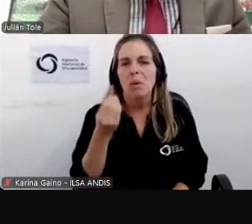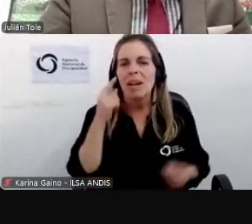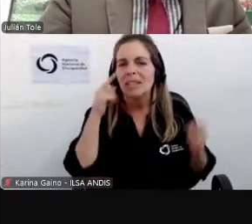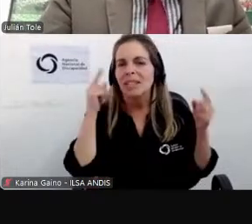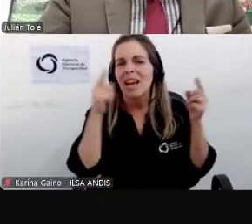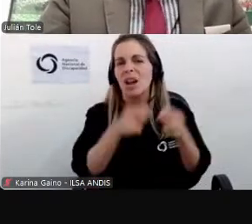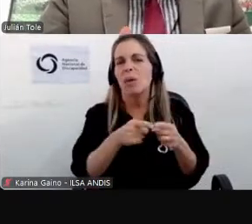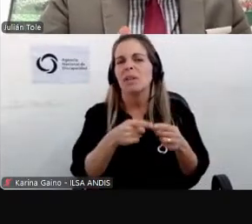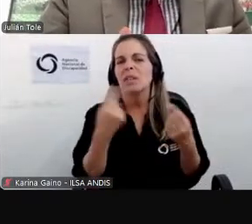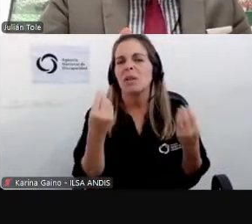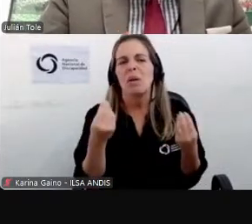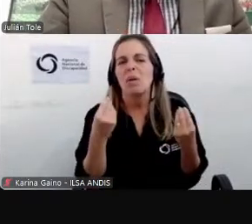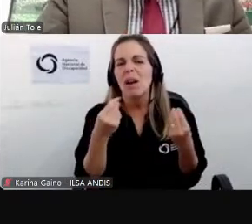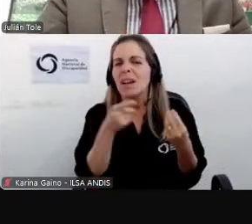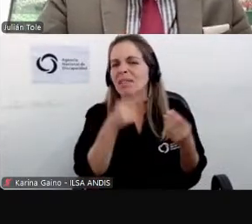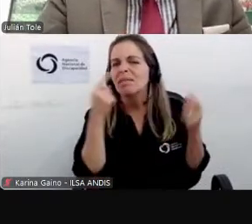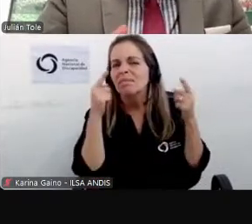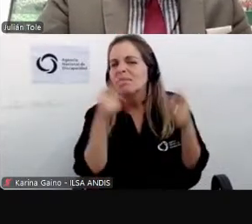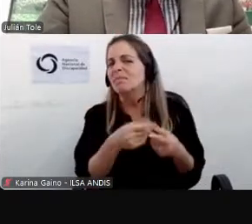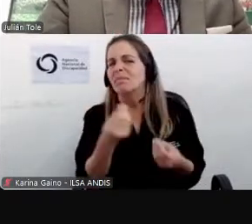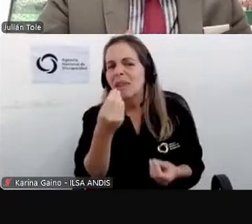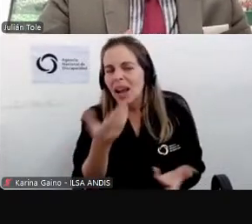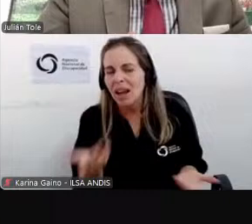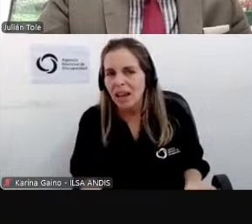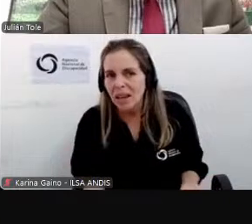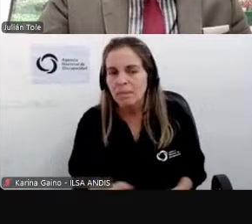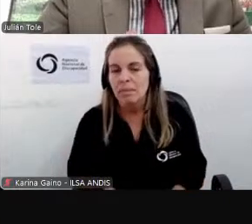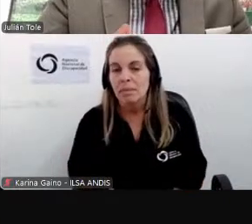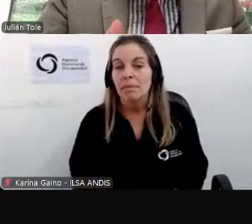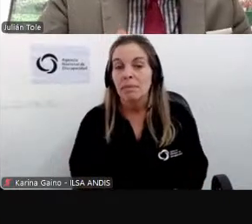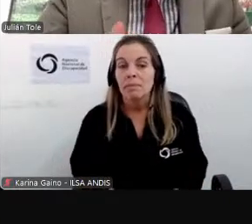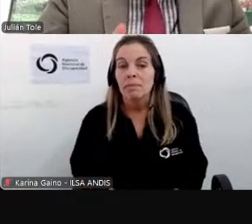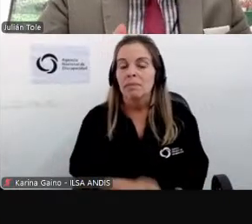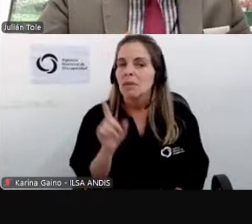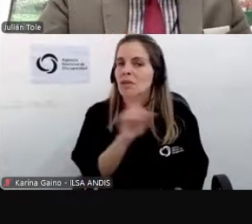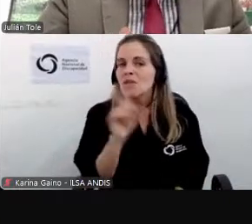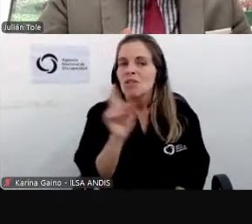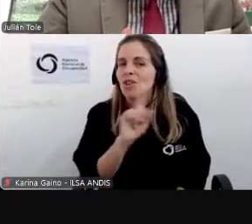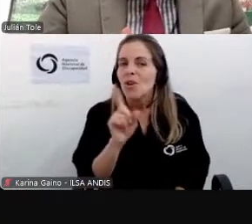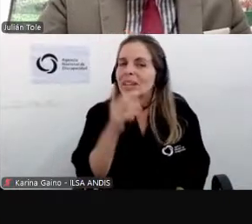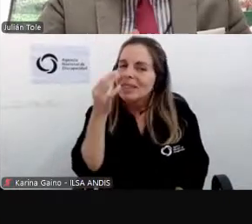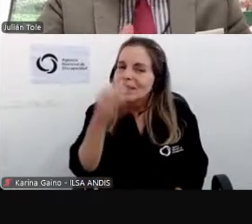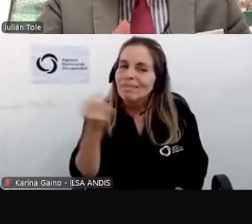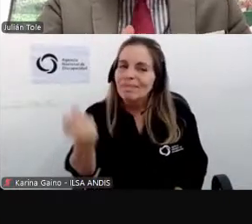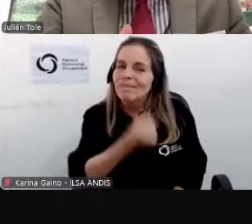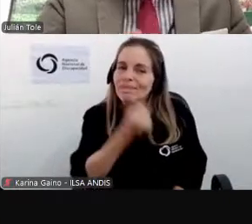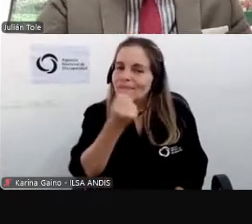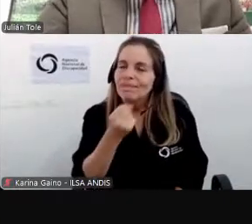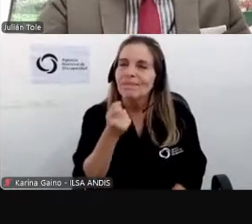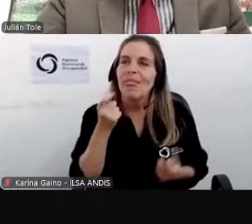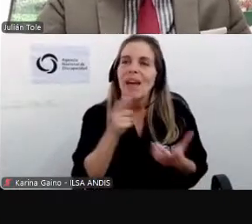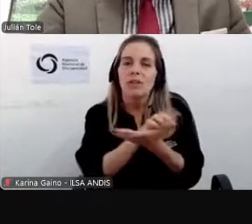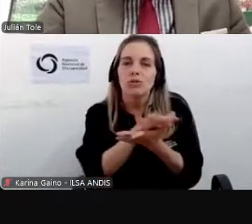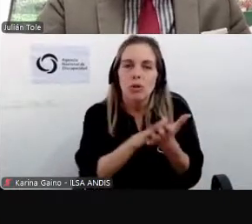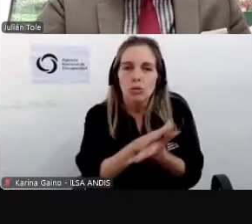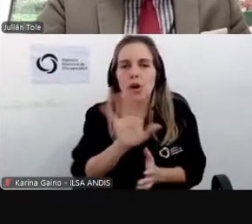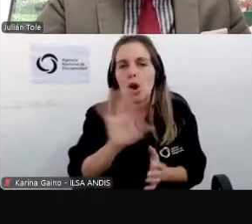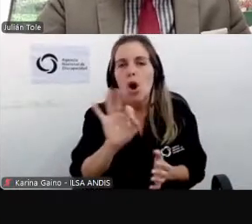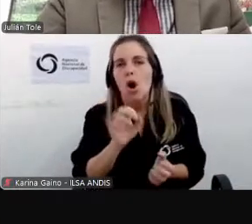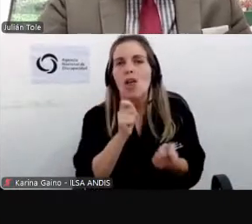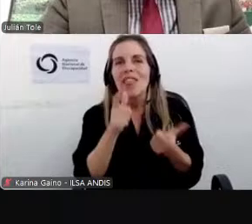out by Fernanda. What is the aim or the purpose? Is not, or it does not want